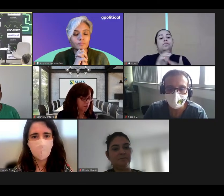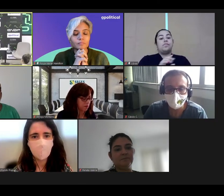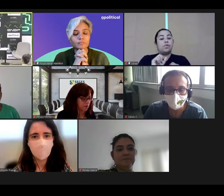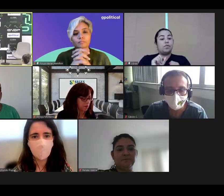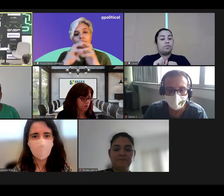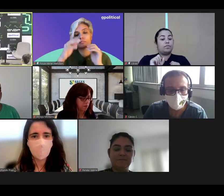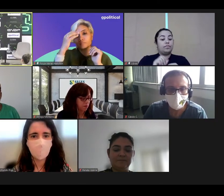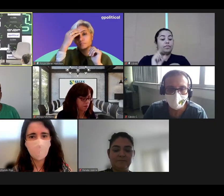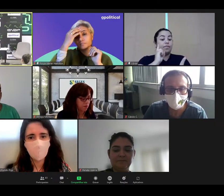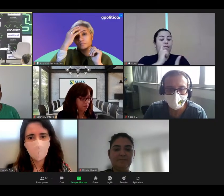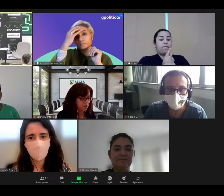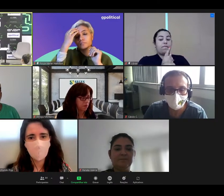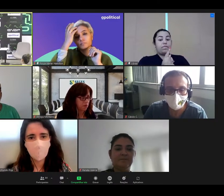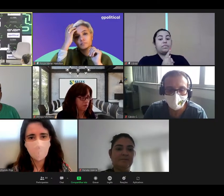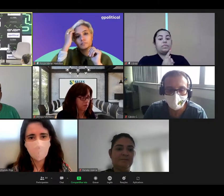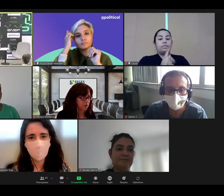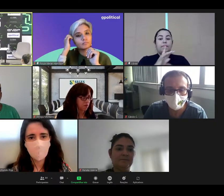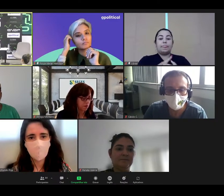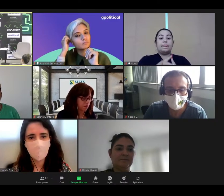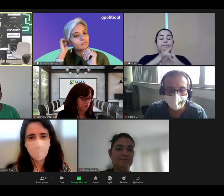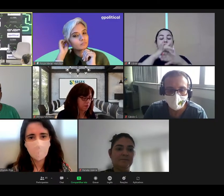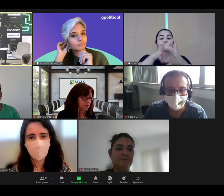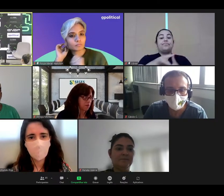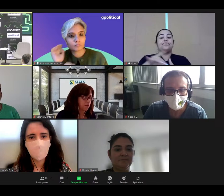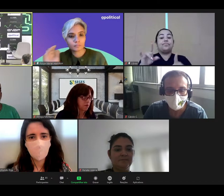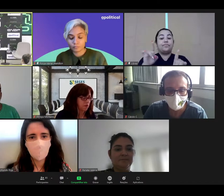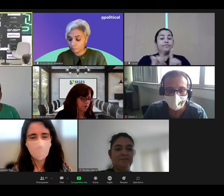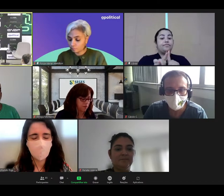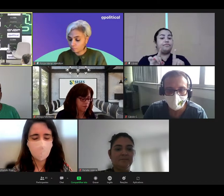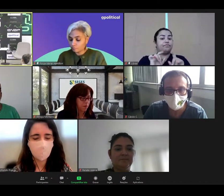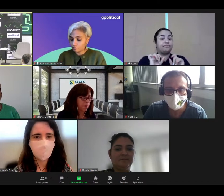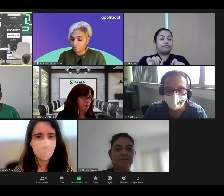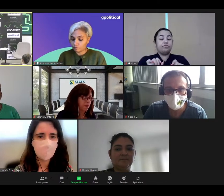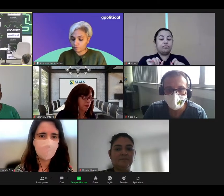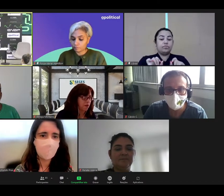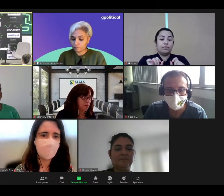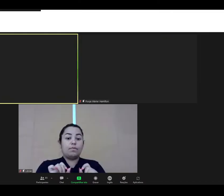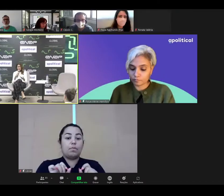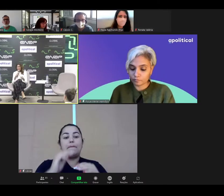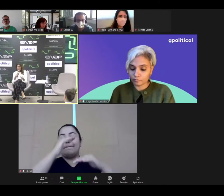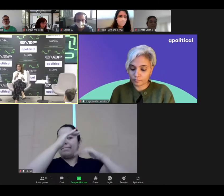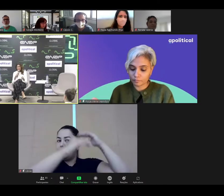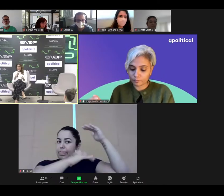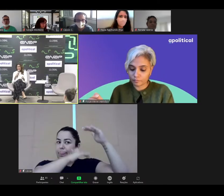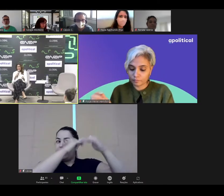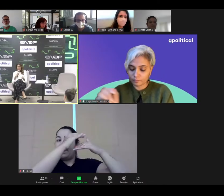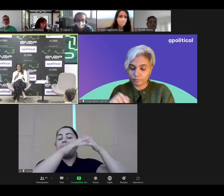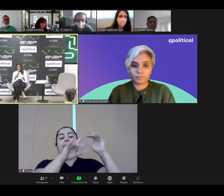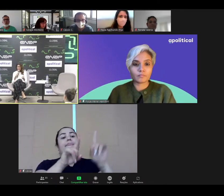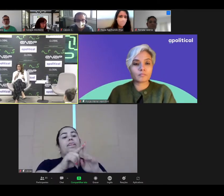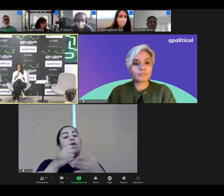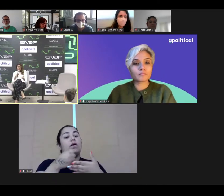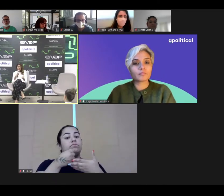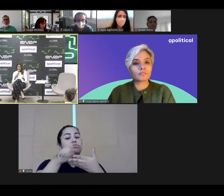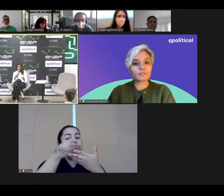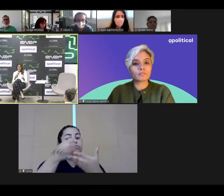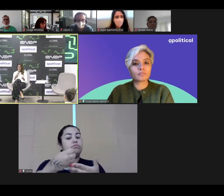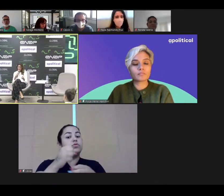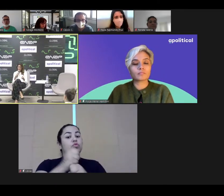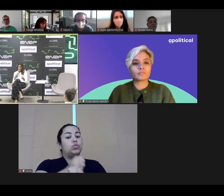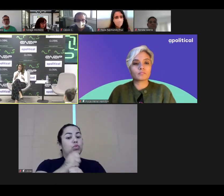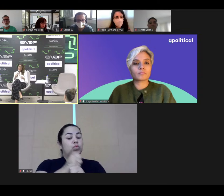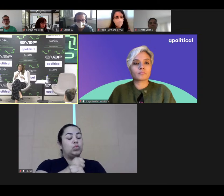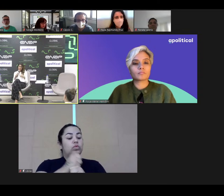We've had robust work to talk about competences in leadership. They were developed